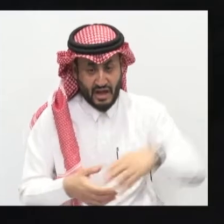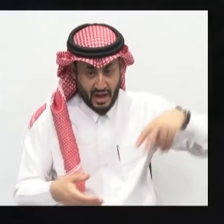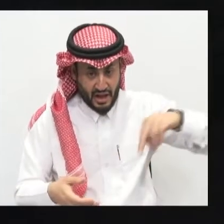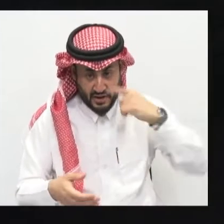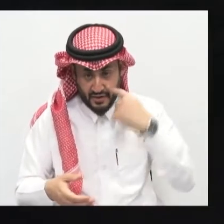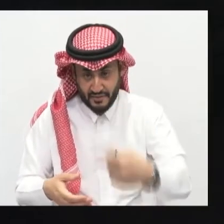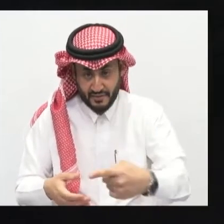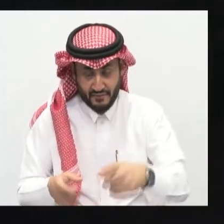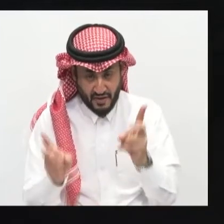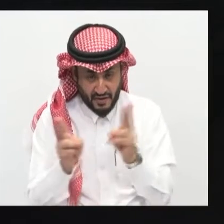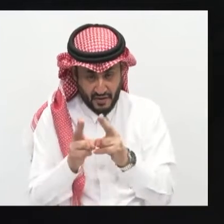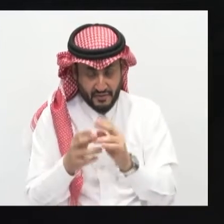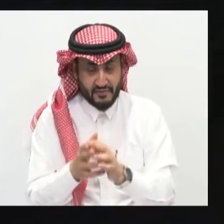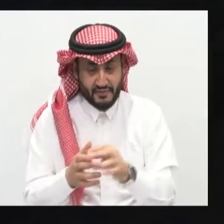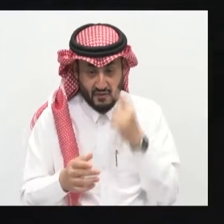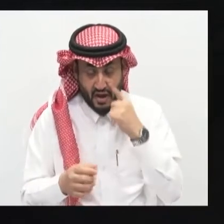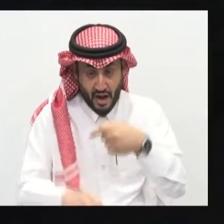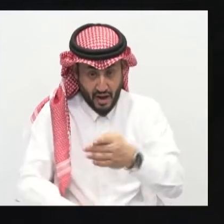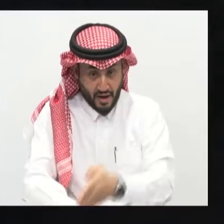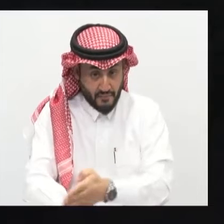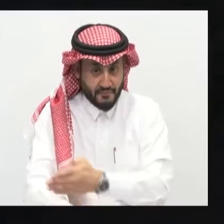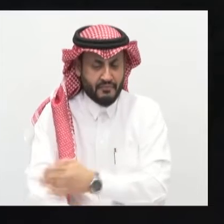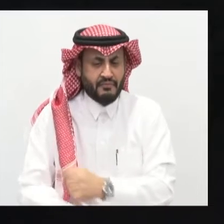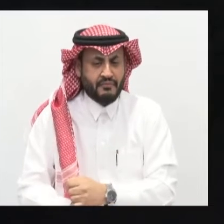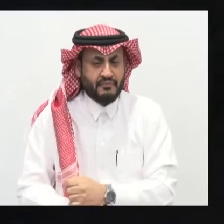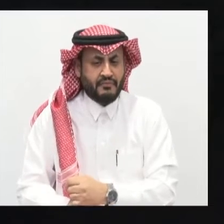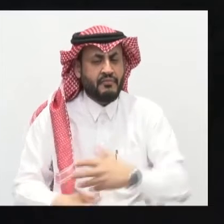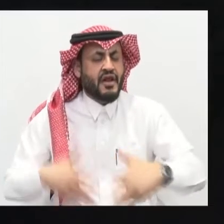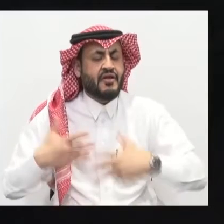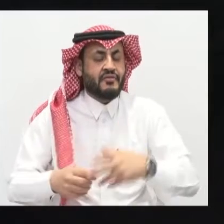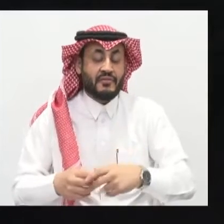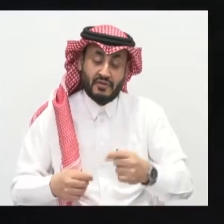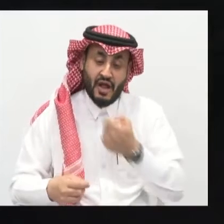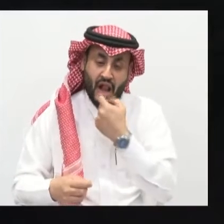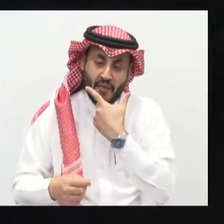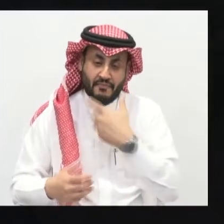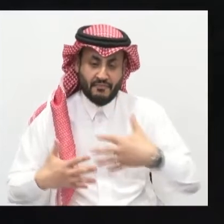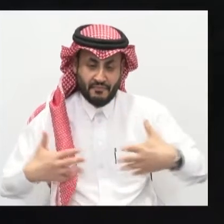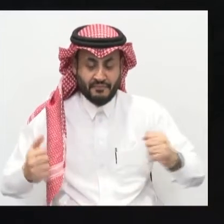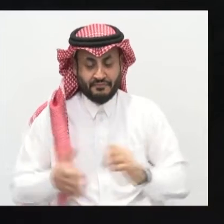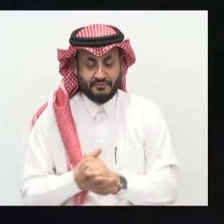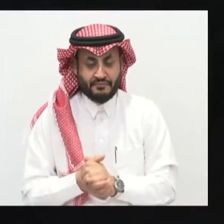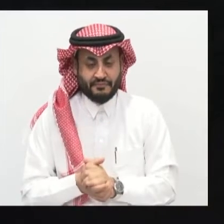person, especially a sick person, you'll make that person feel happy, right? So